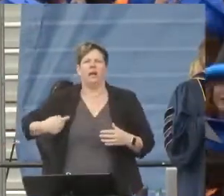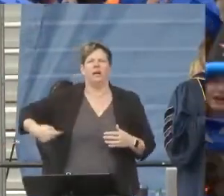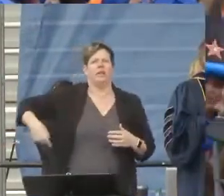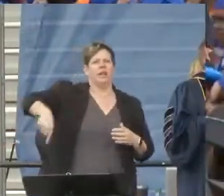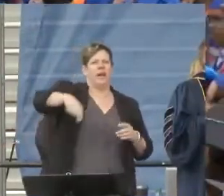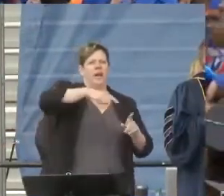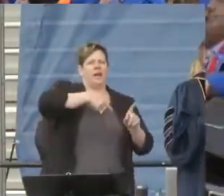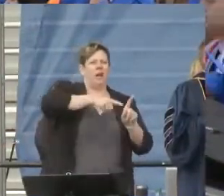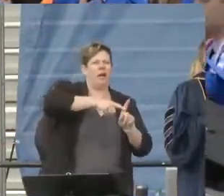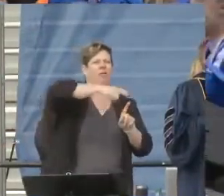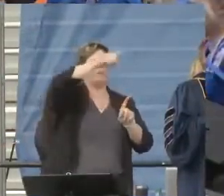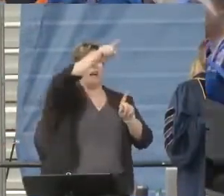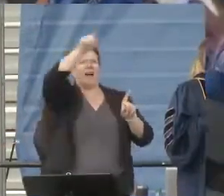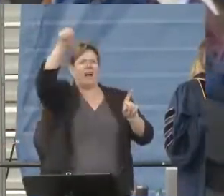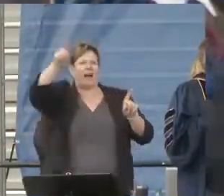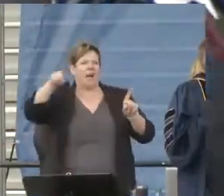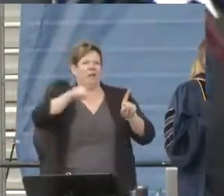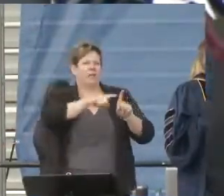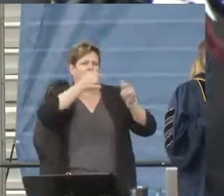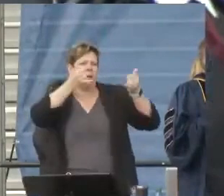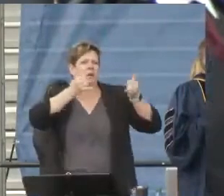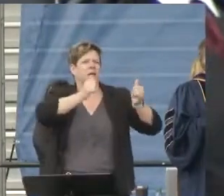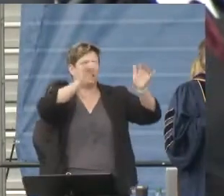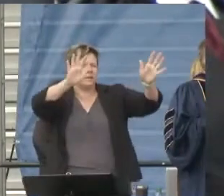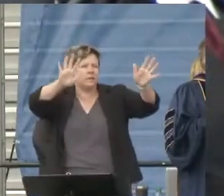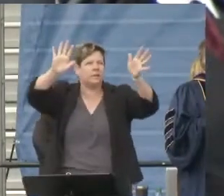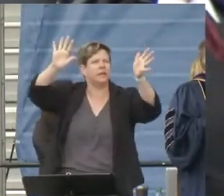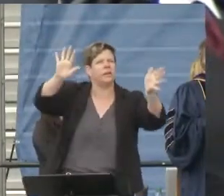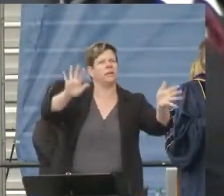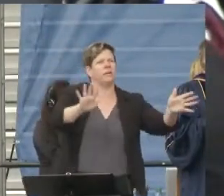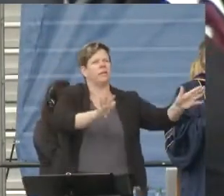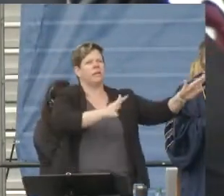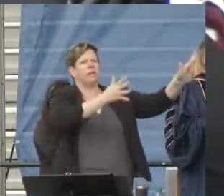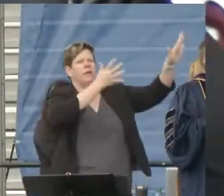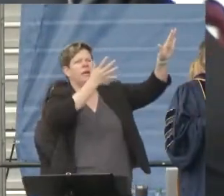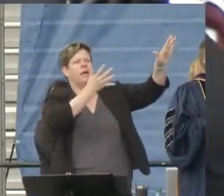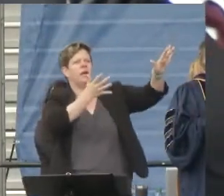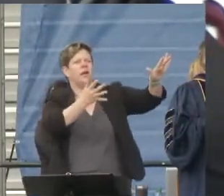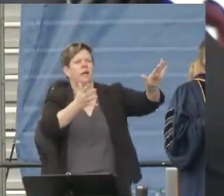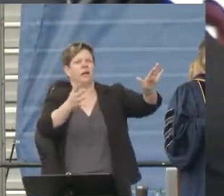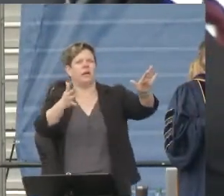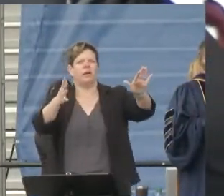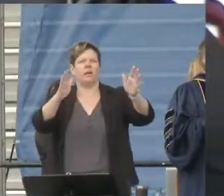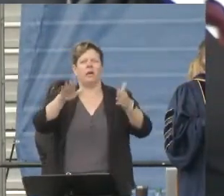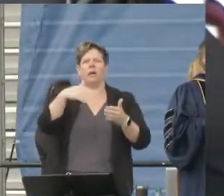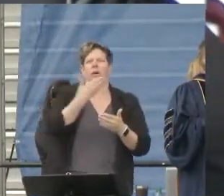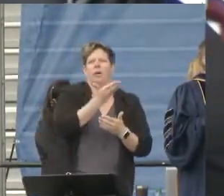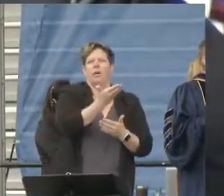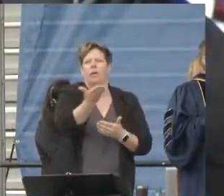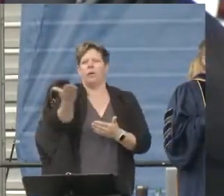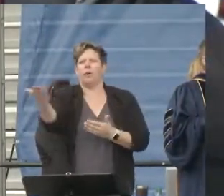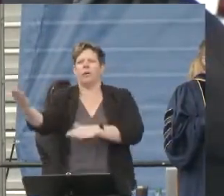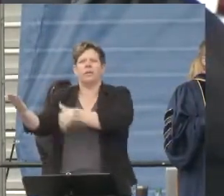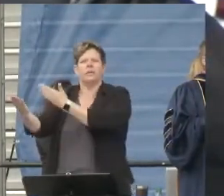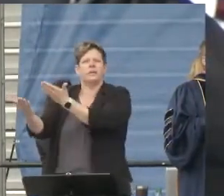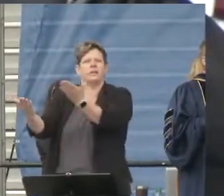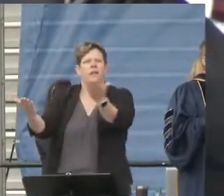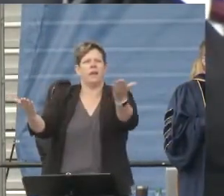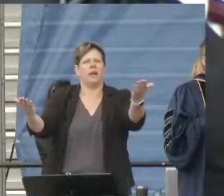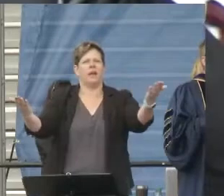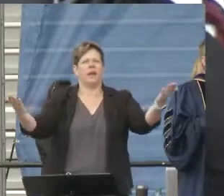night that our flag was still there.